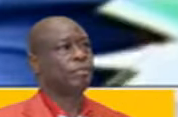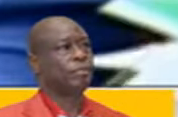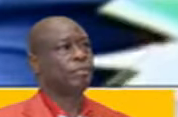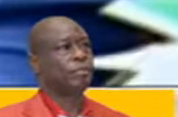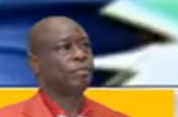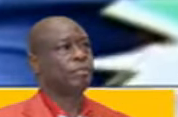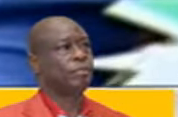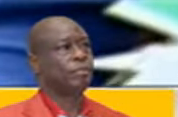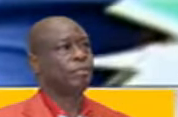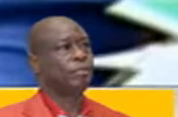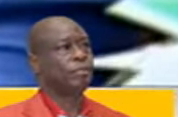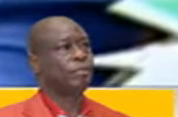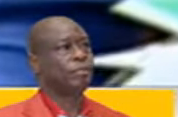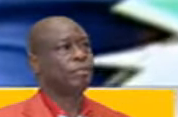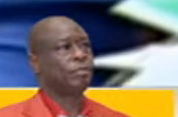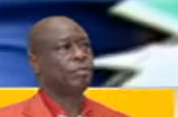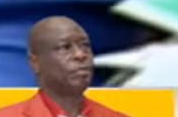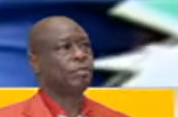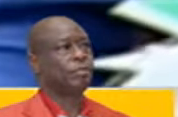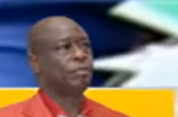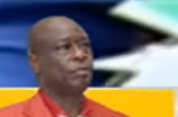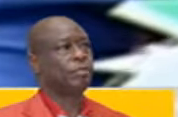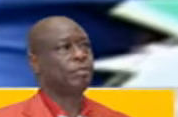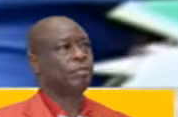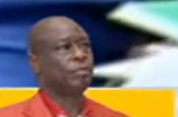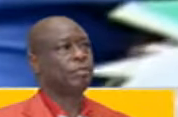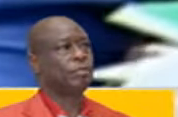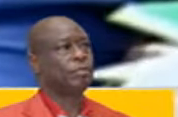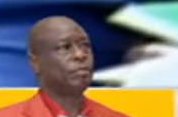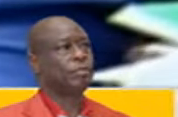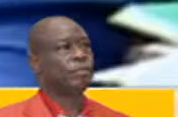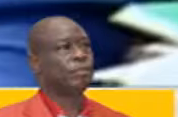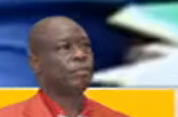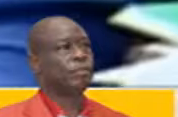10.1.1 and 10.1.3 of the DP's response.